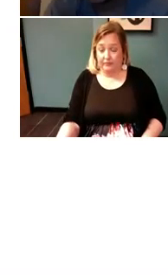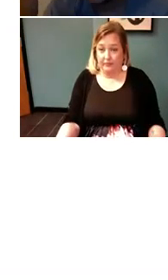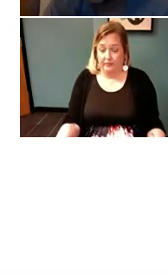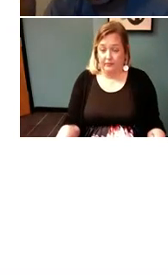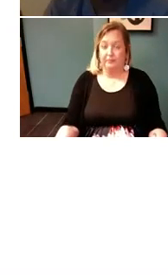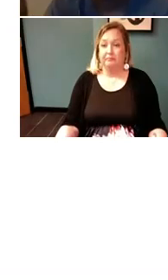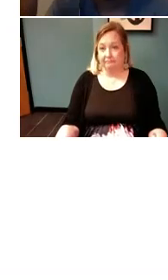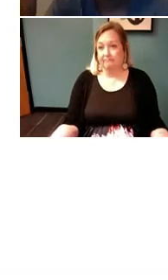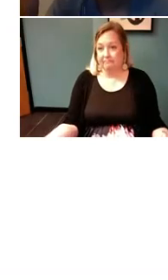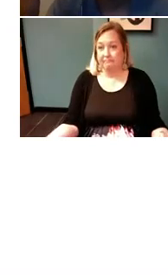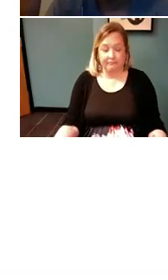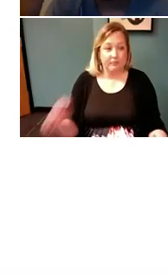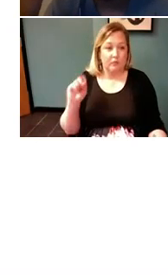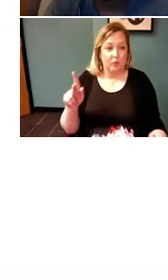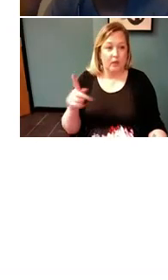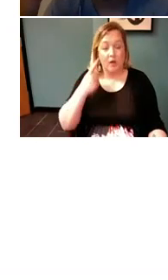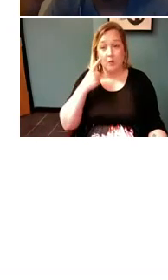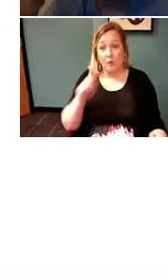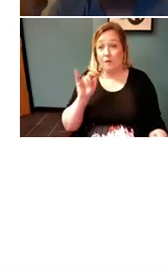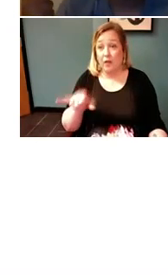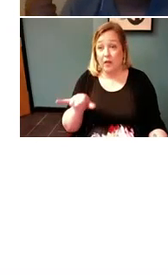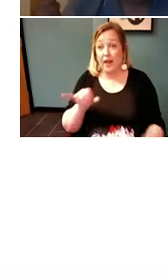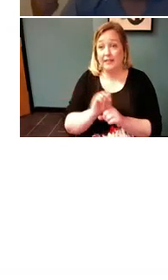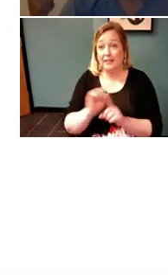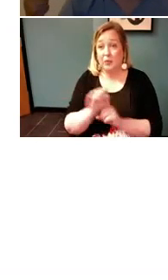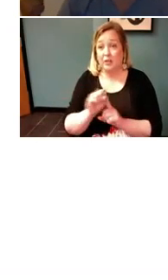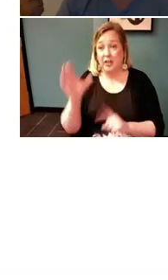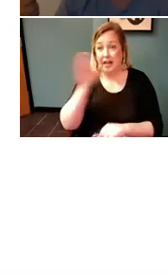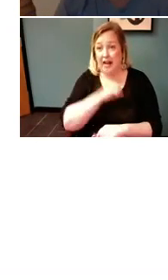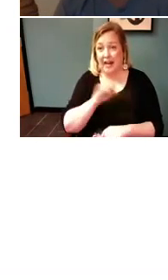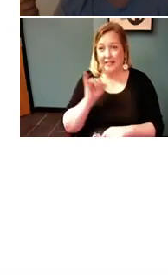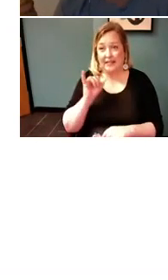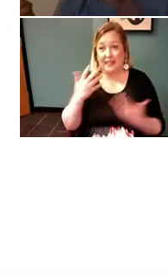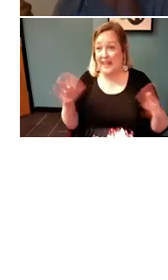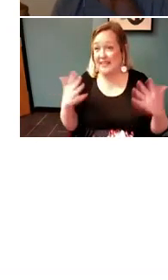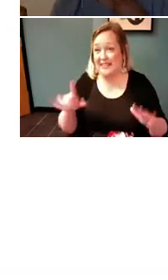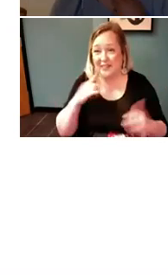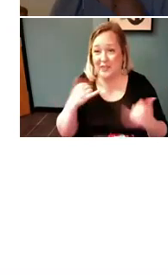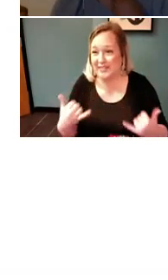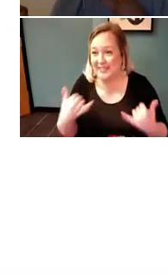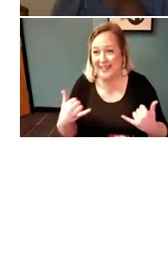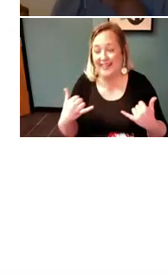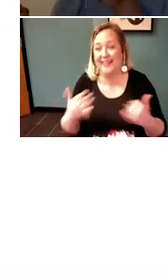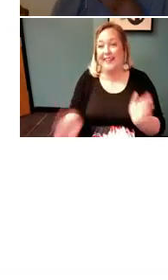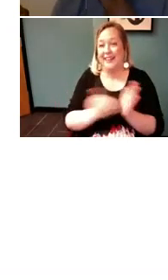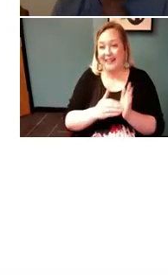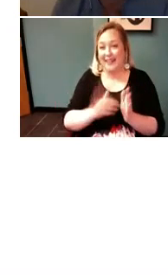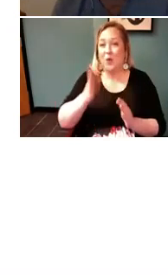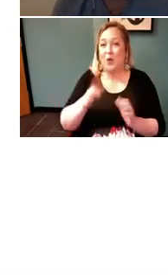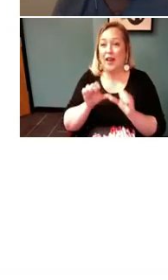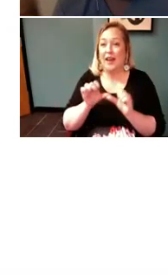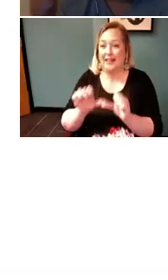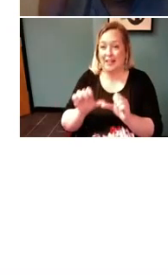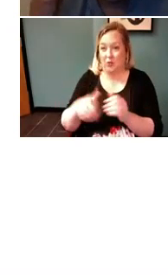Yes, so in that scenario, I guess that is for it for today. We are again going to continue this next